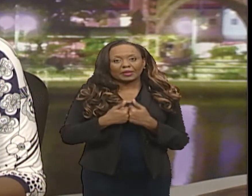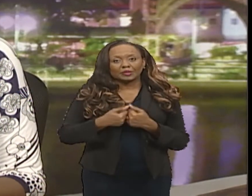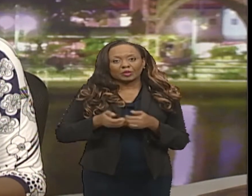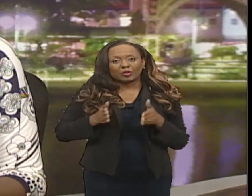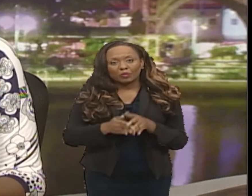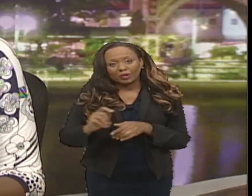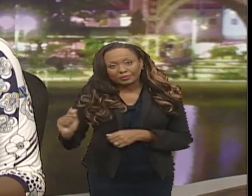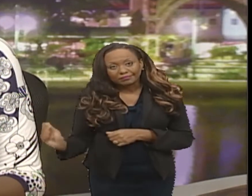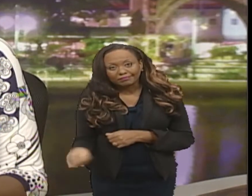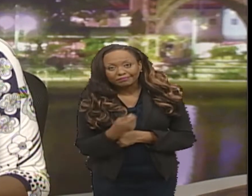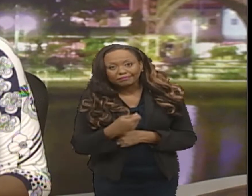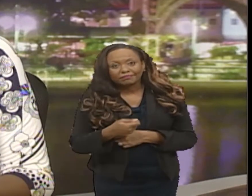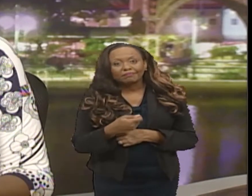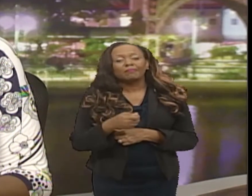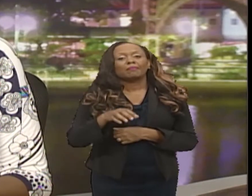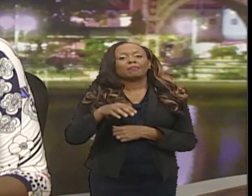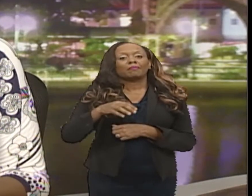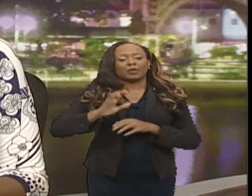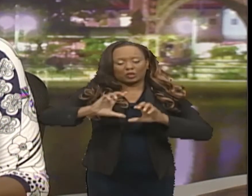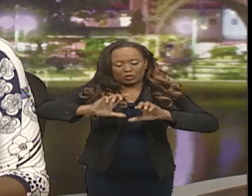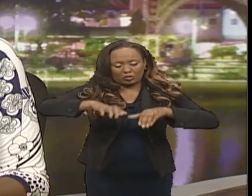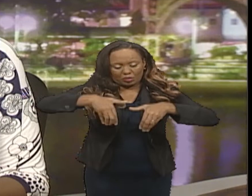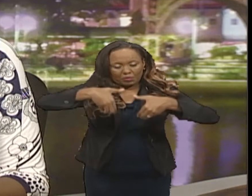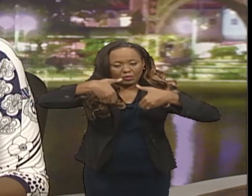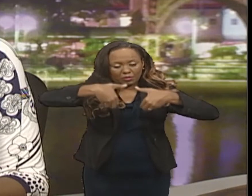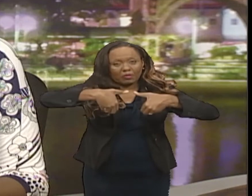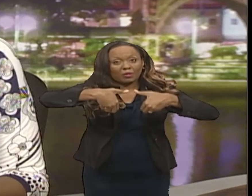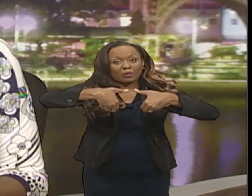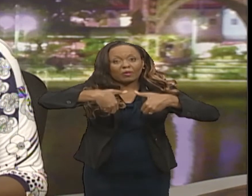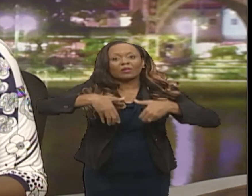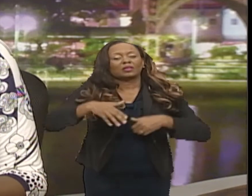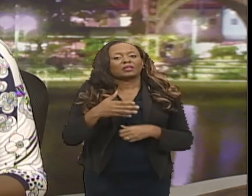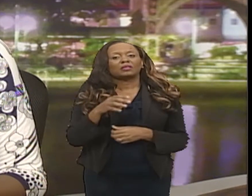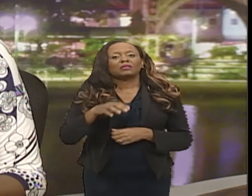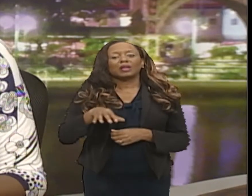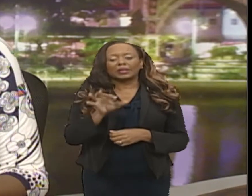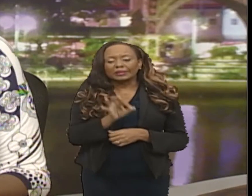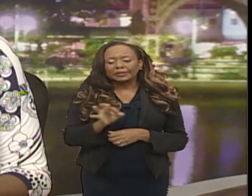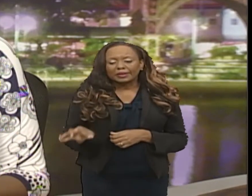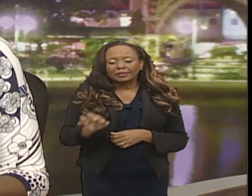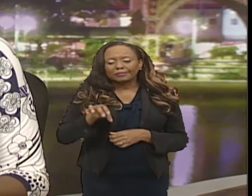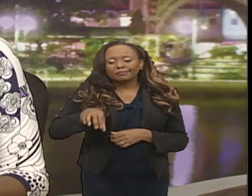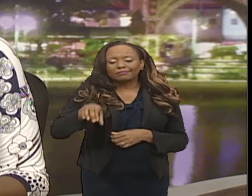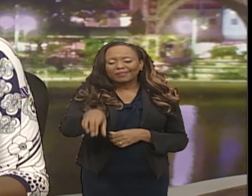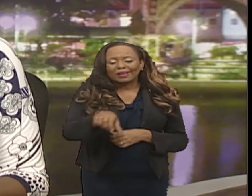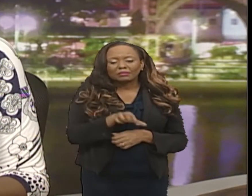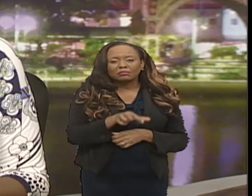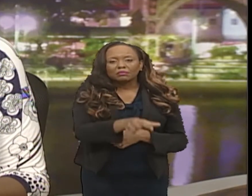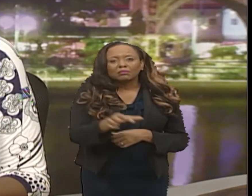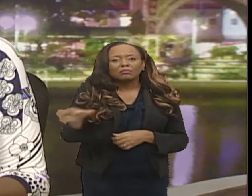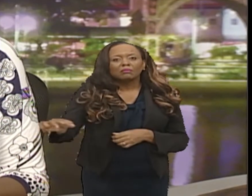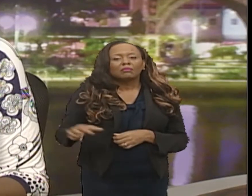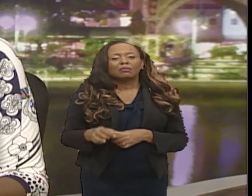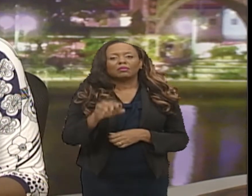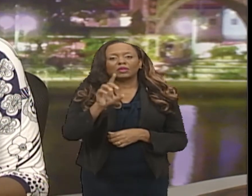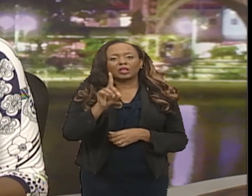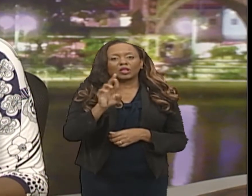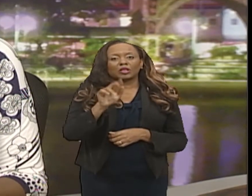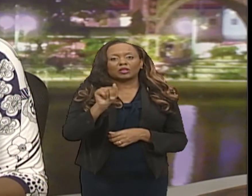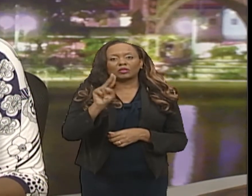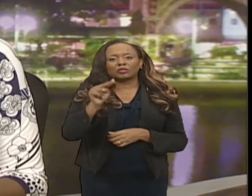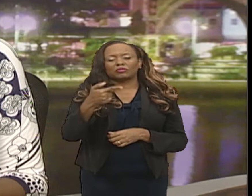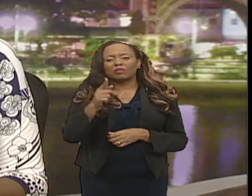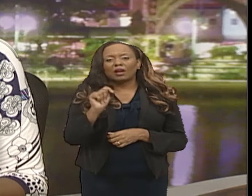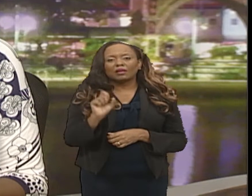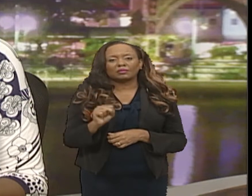tennis and drafts competitions are only a small part of what the festival will offer. Mr. Bino says the initiative has received